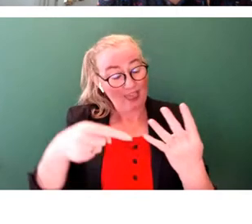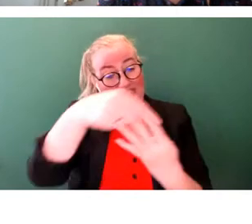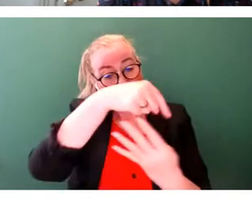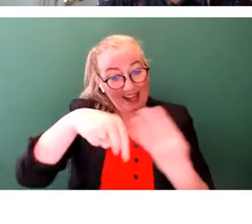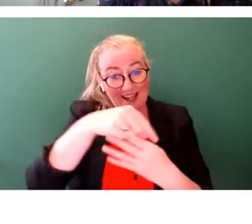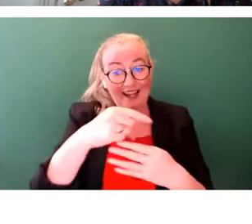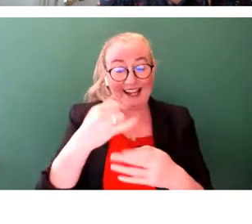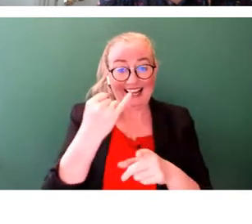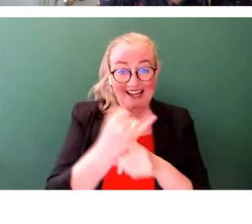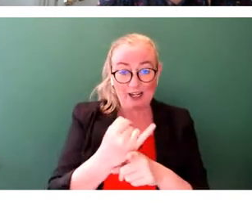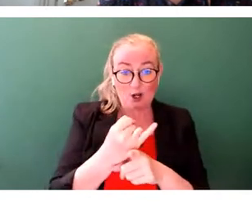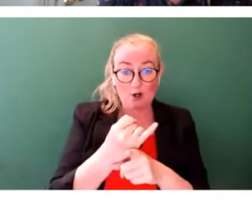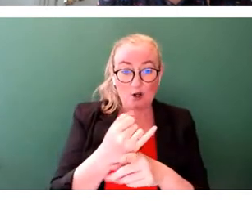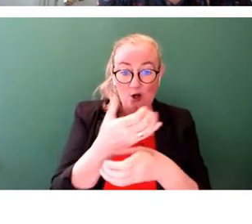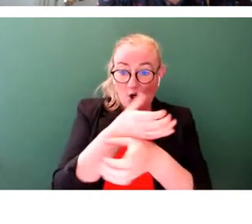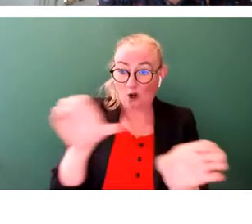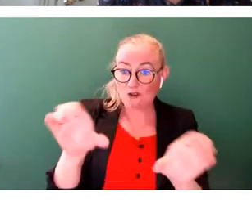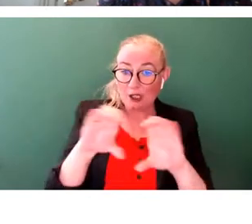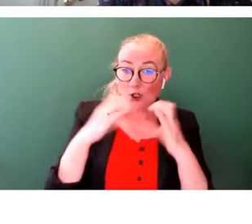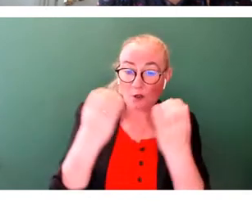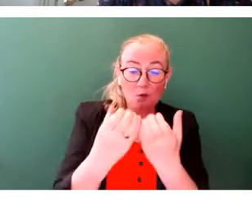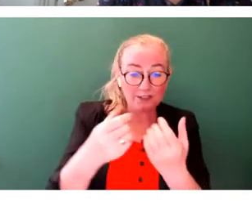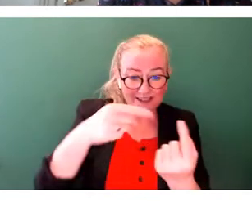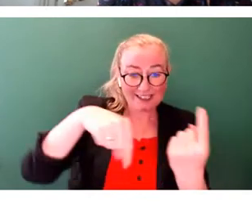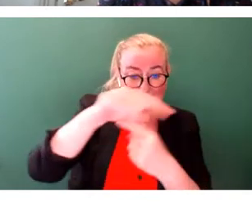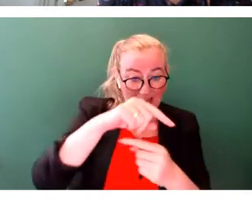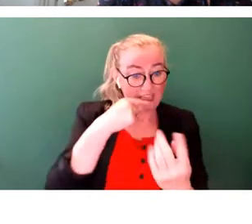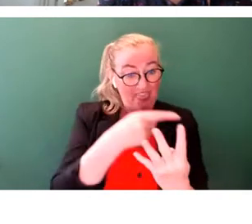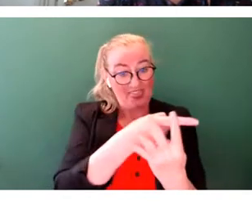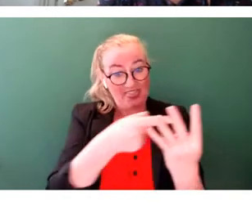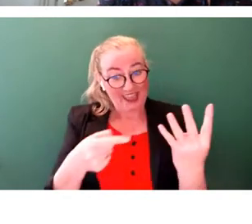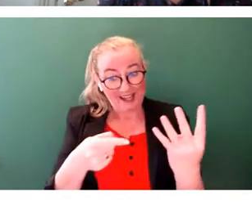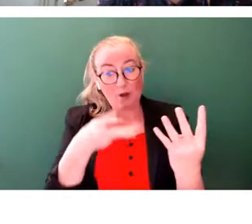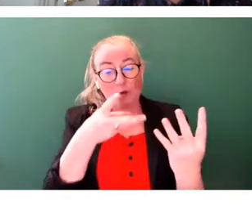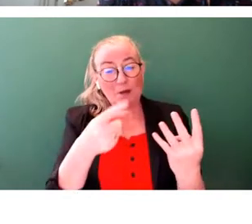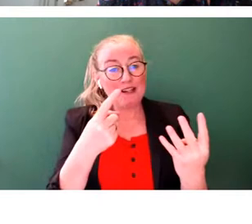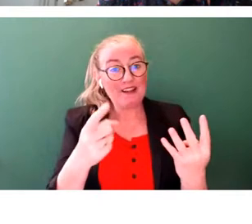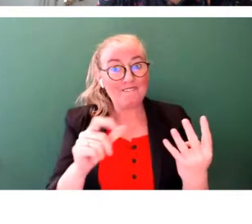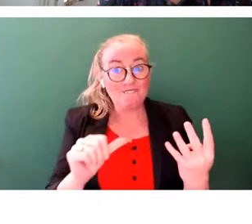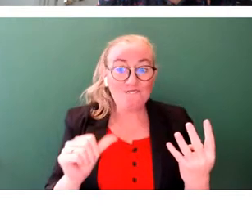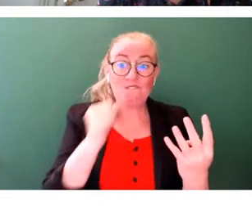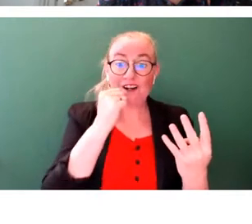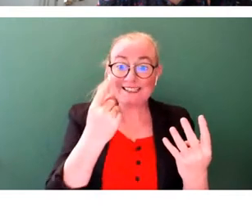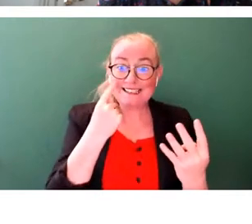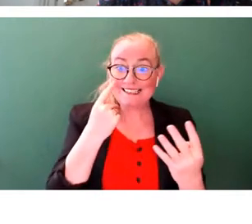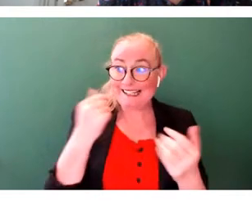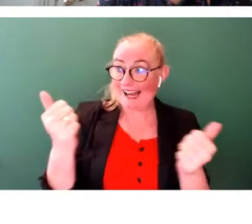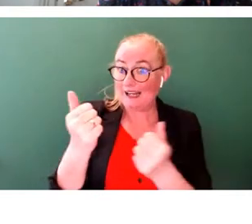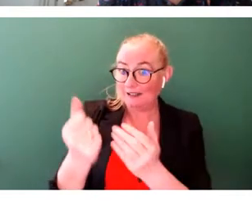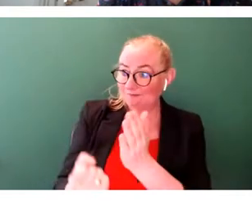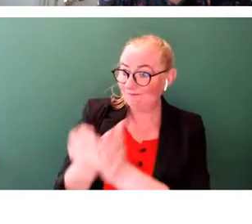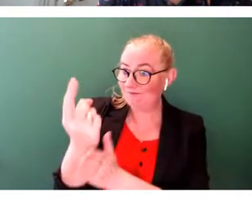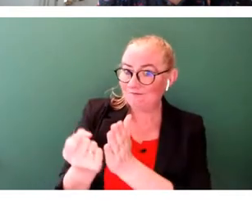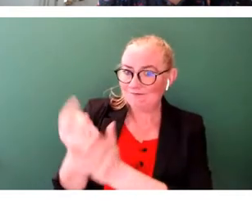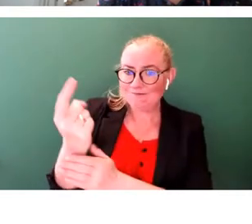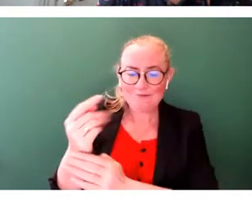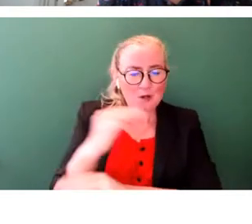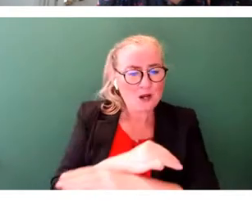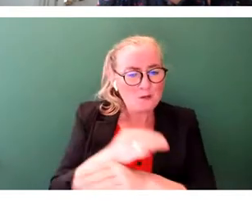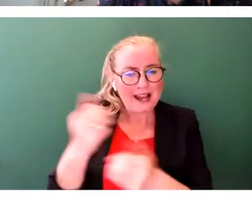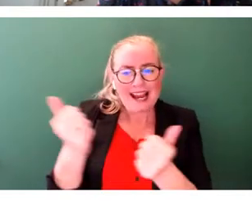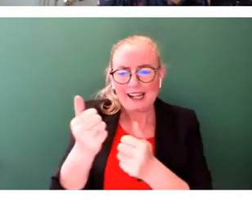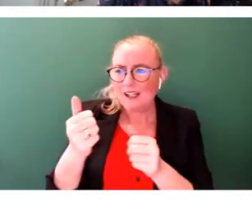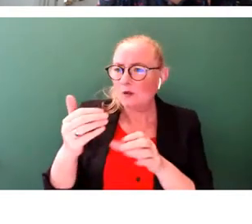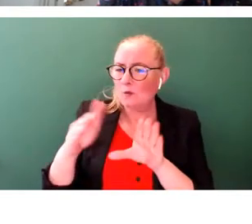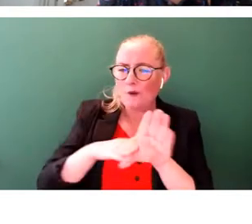communities, you know, some of the first people to see issues in terms of people with